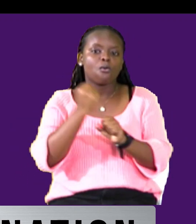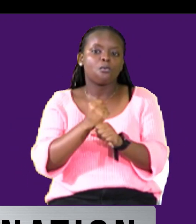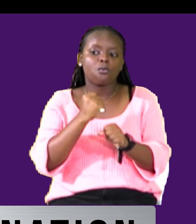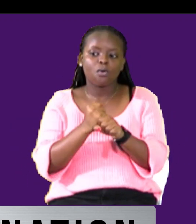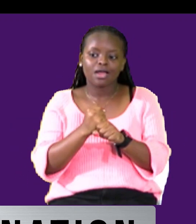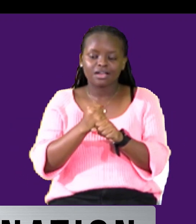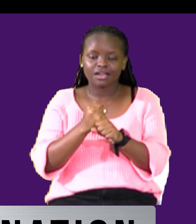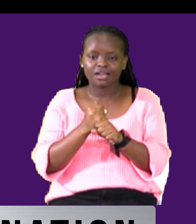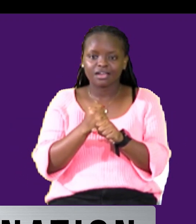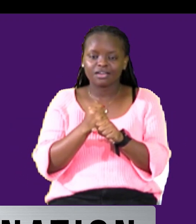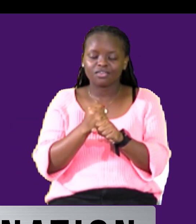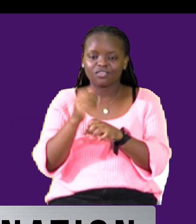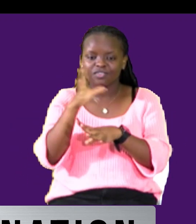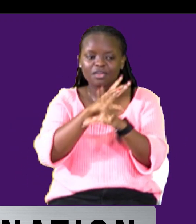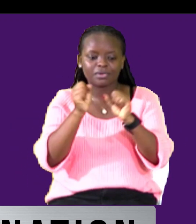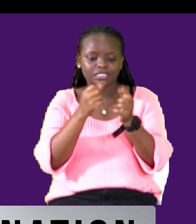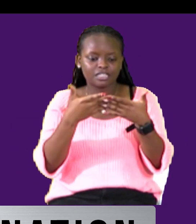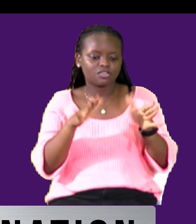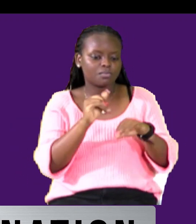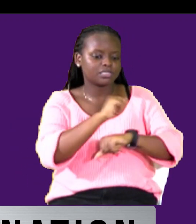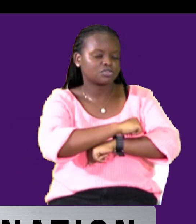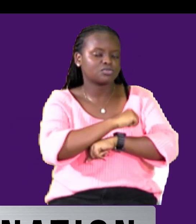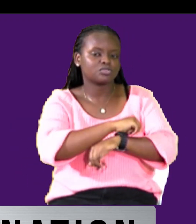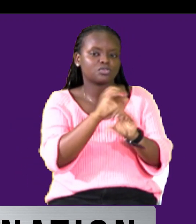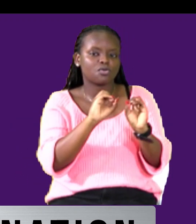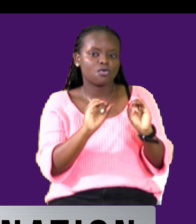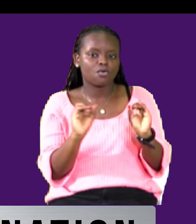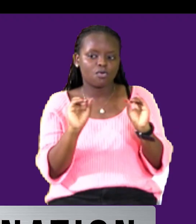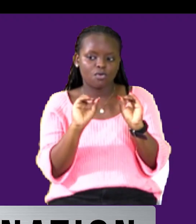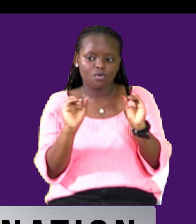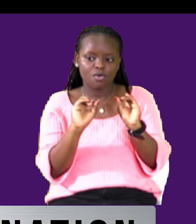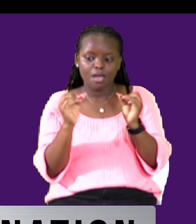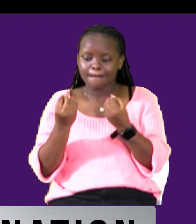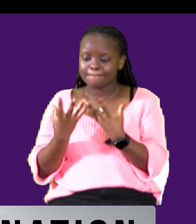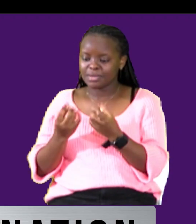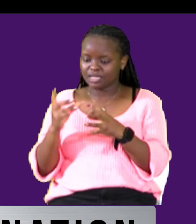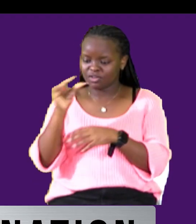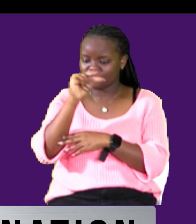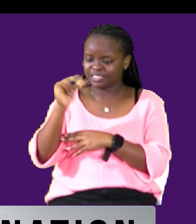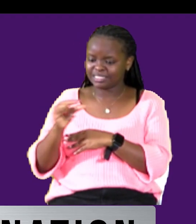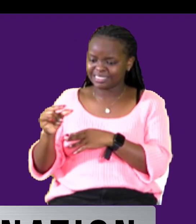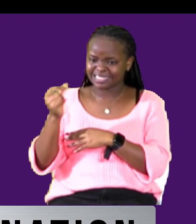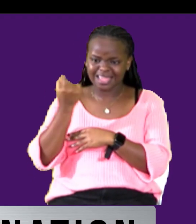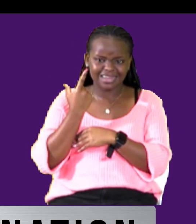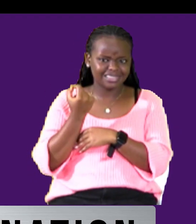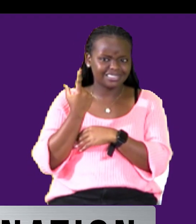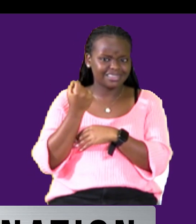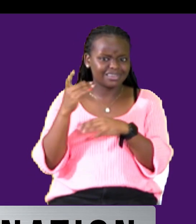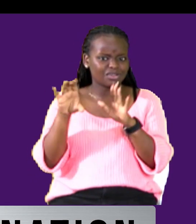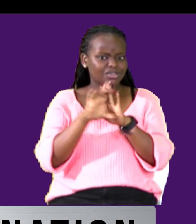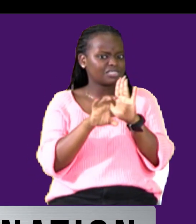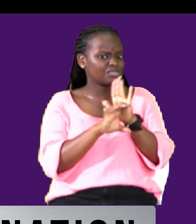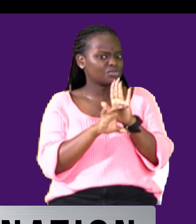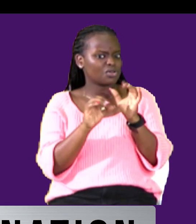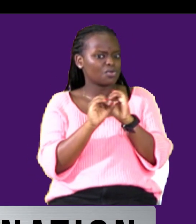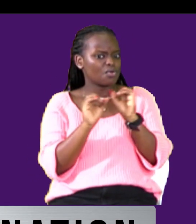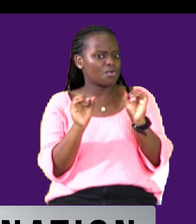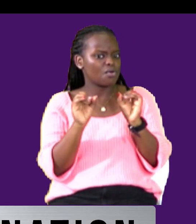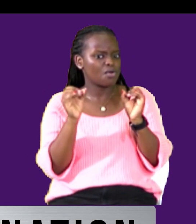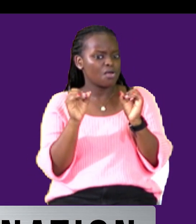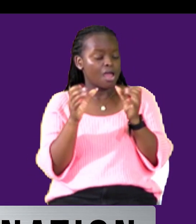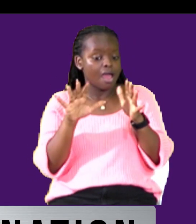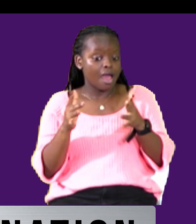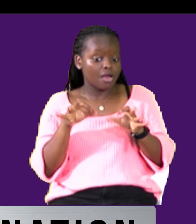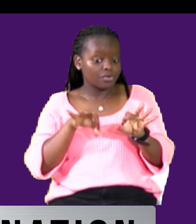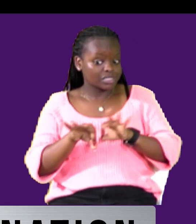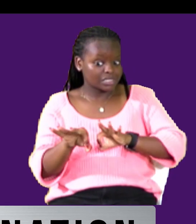Dan Paul, does it mean that many of the Gen Zs who are moving really don't understand the Constitution? Because from the way you are